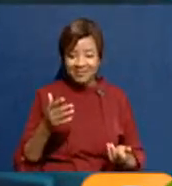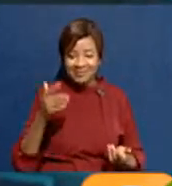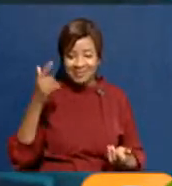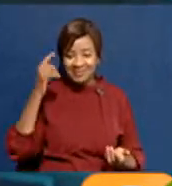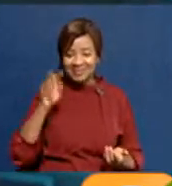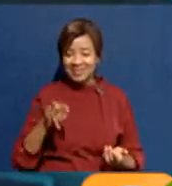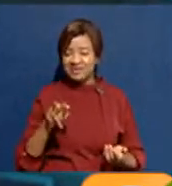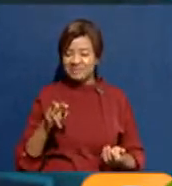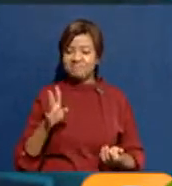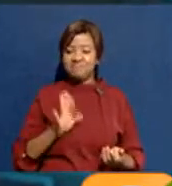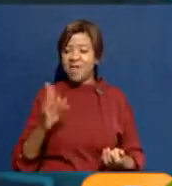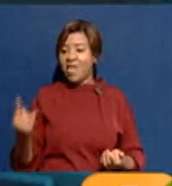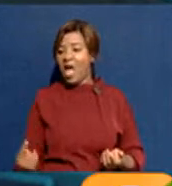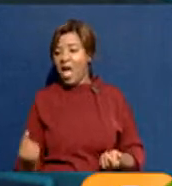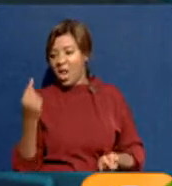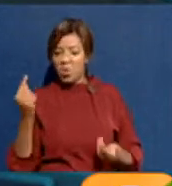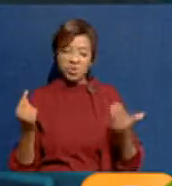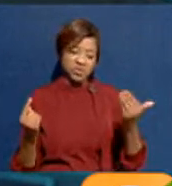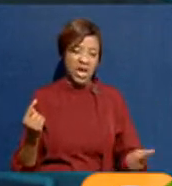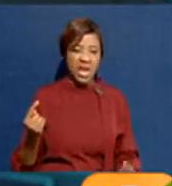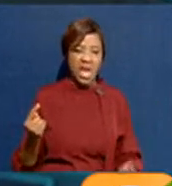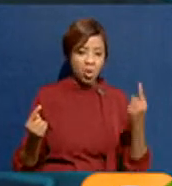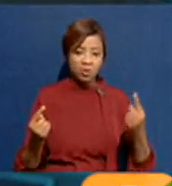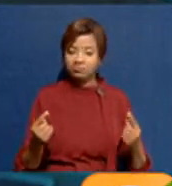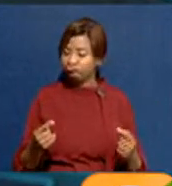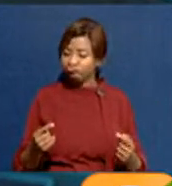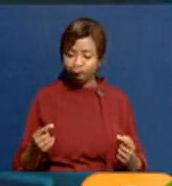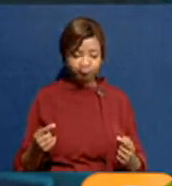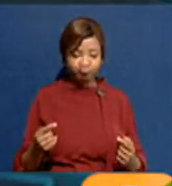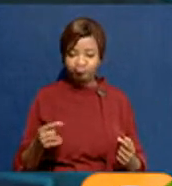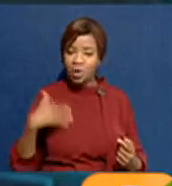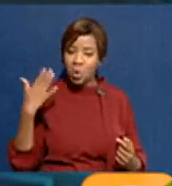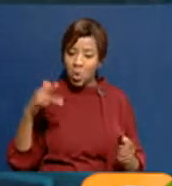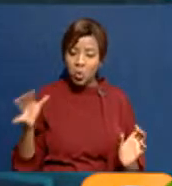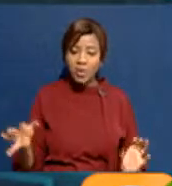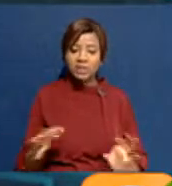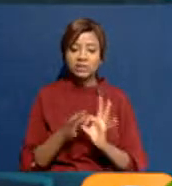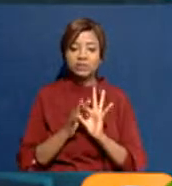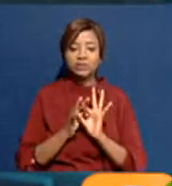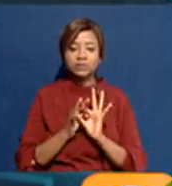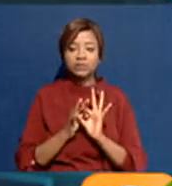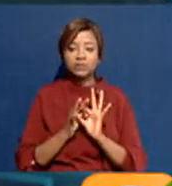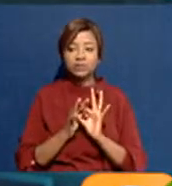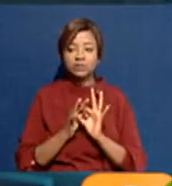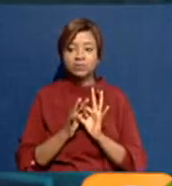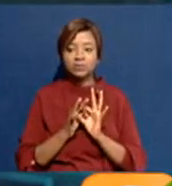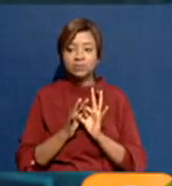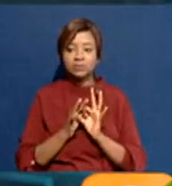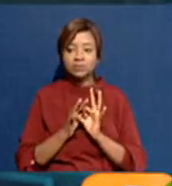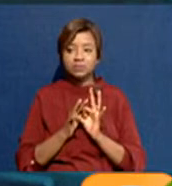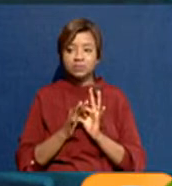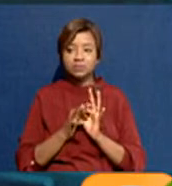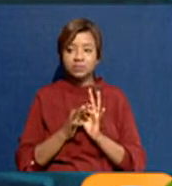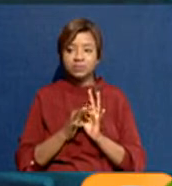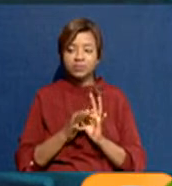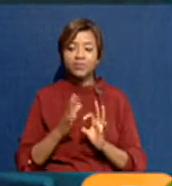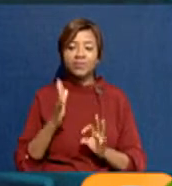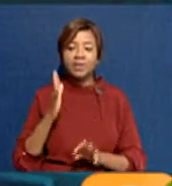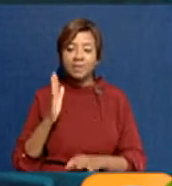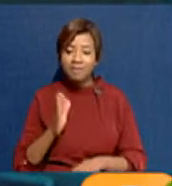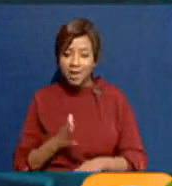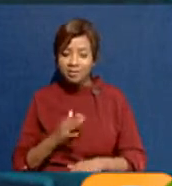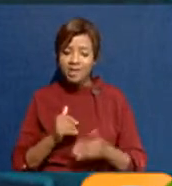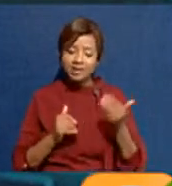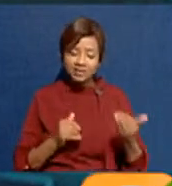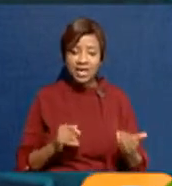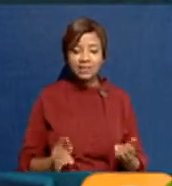child, never separate. And just allow me not to mention the fathers for these particular purposes, but the mother and the child are one.